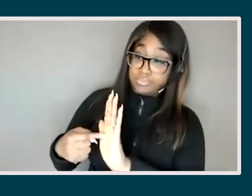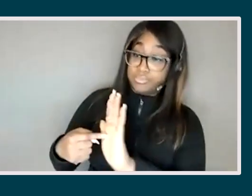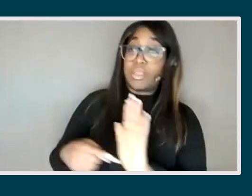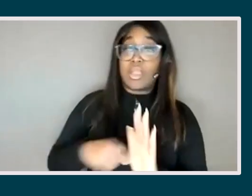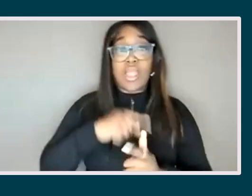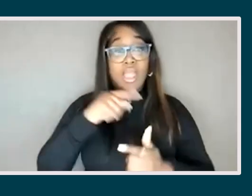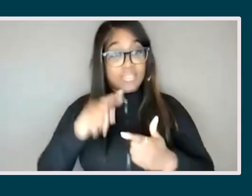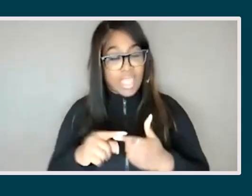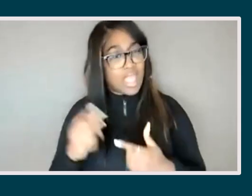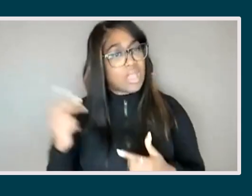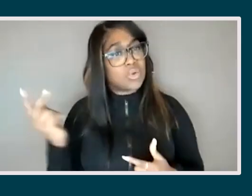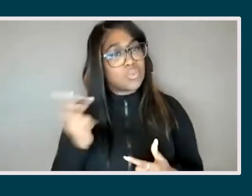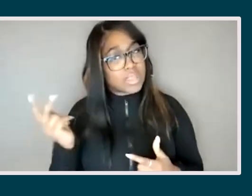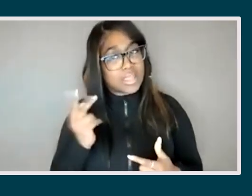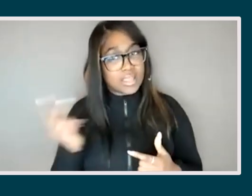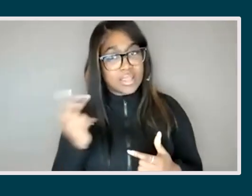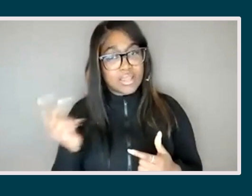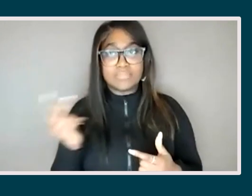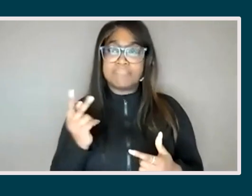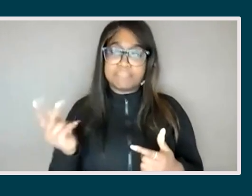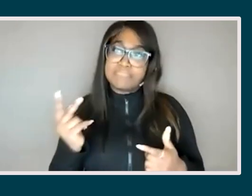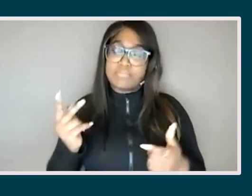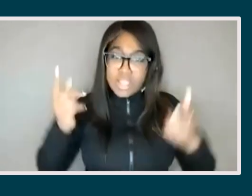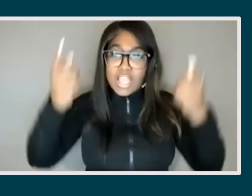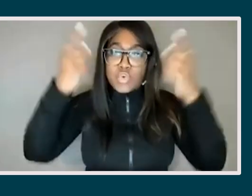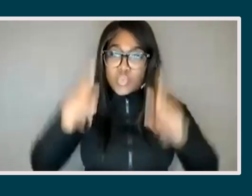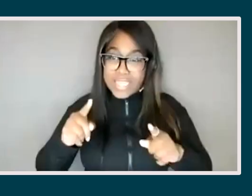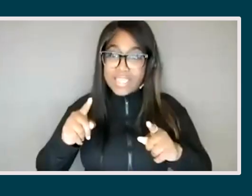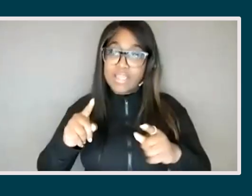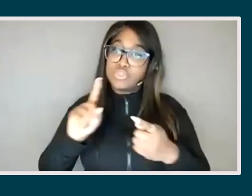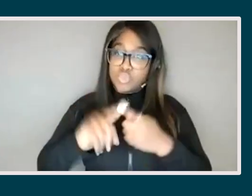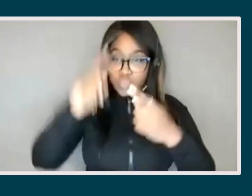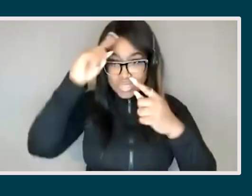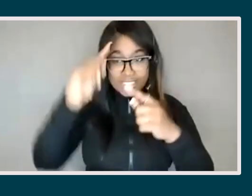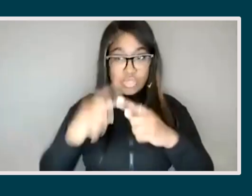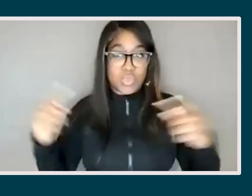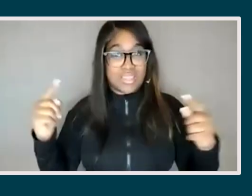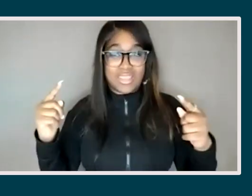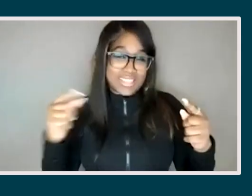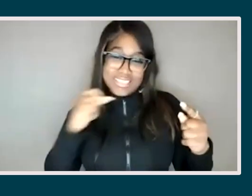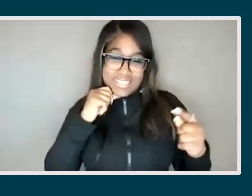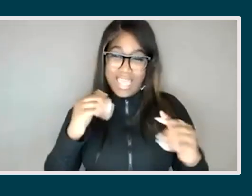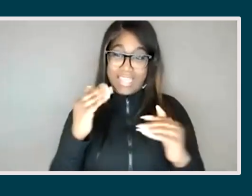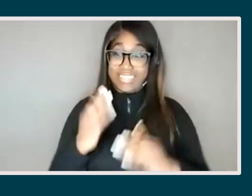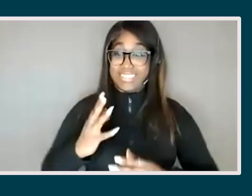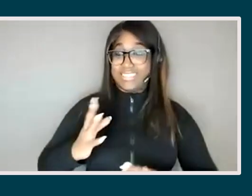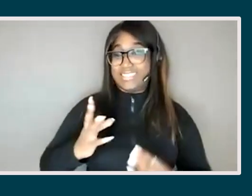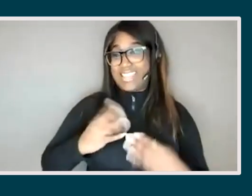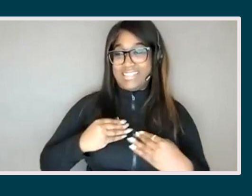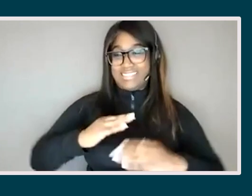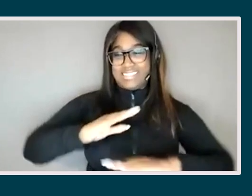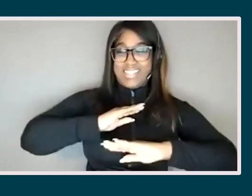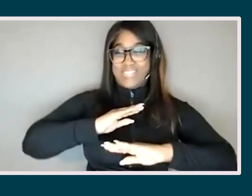And we ended up agreeing to disagree, which is not a satisfying outcome for me. I was